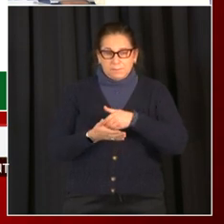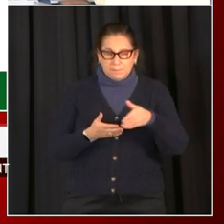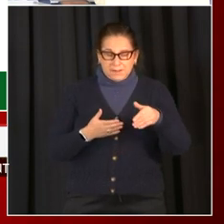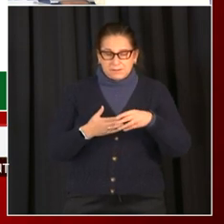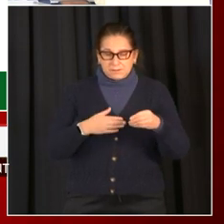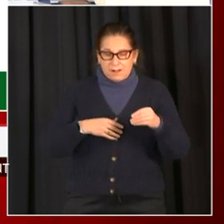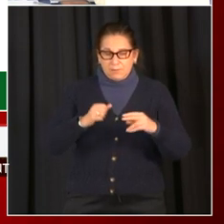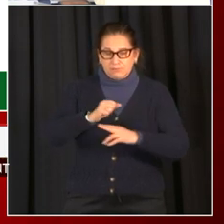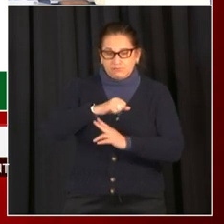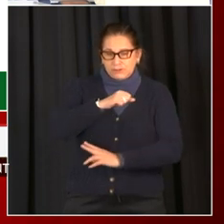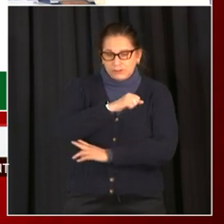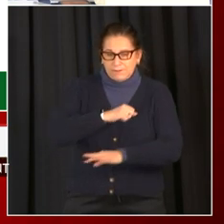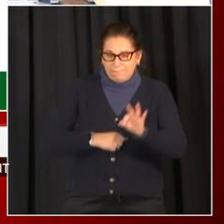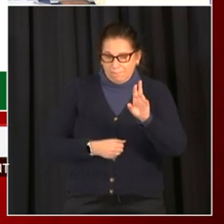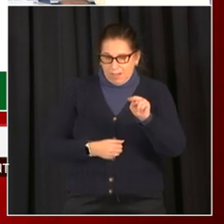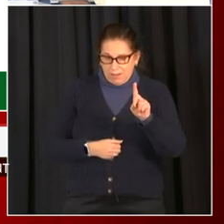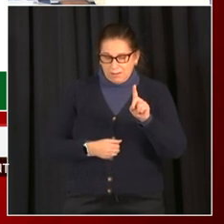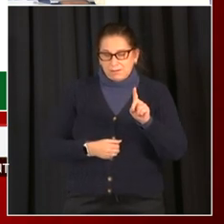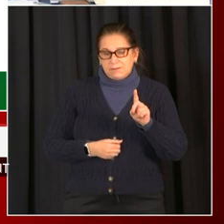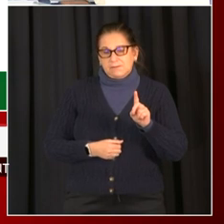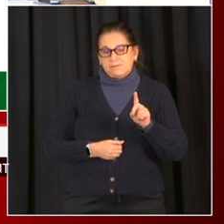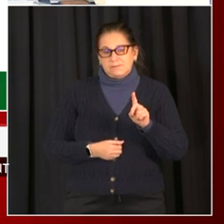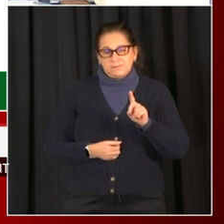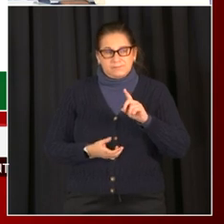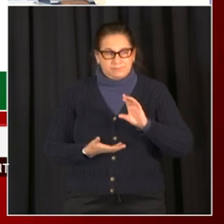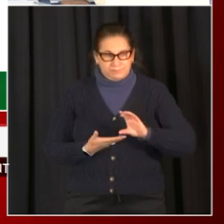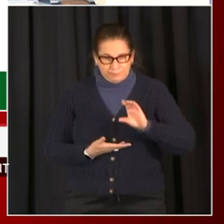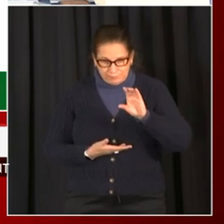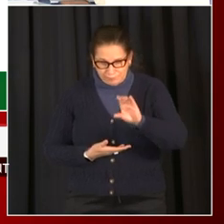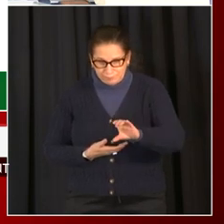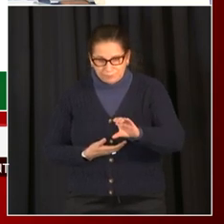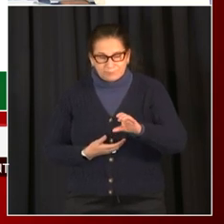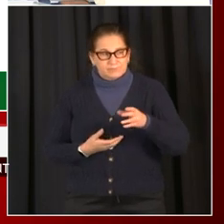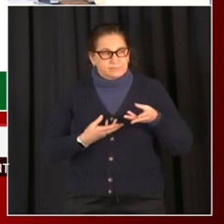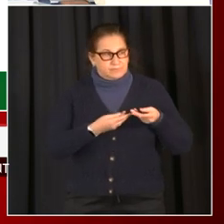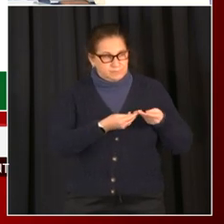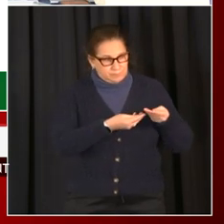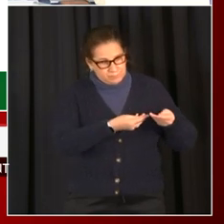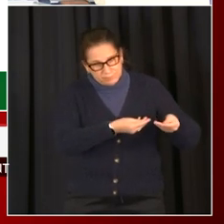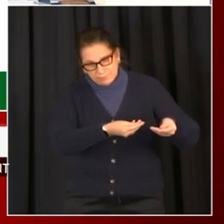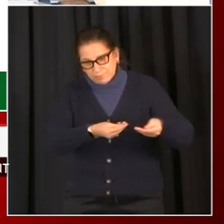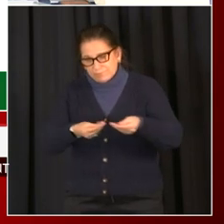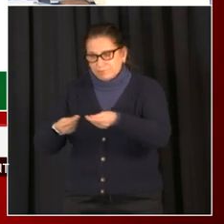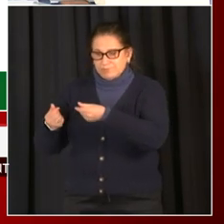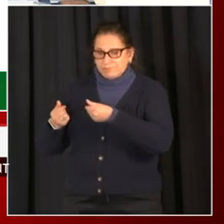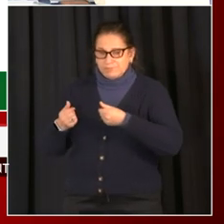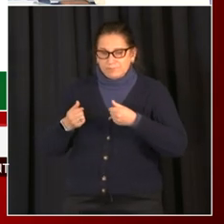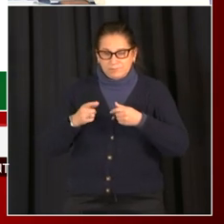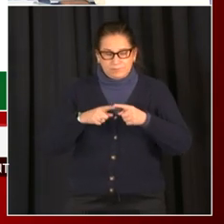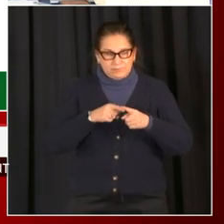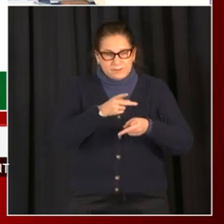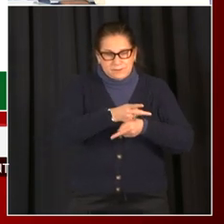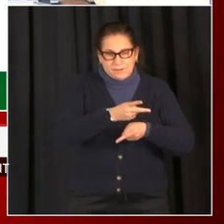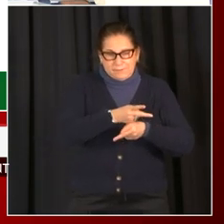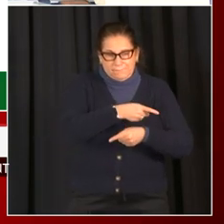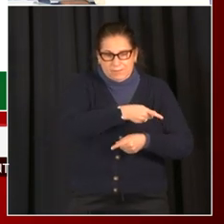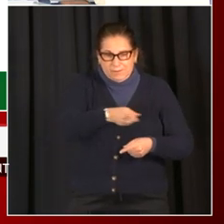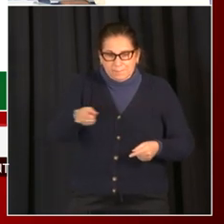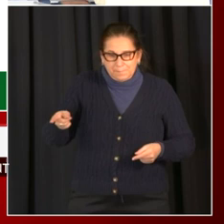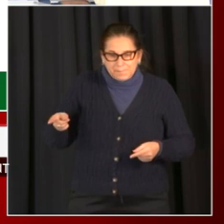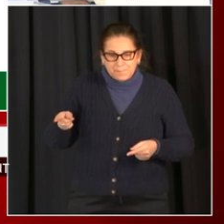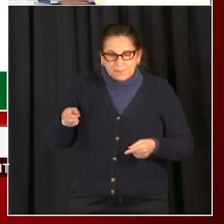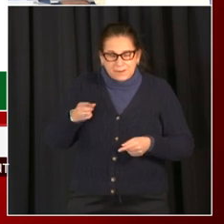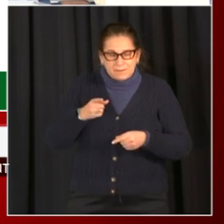we put forth $20 million for the entertainment initiative. However, when we executed